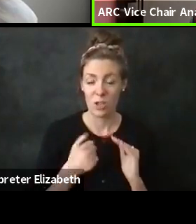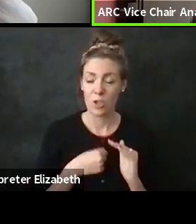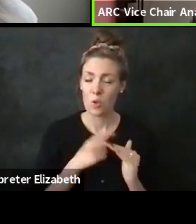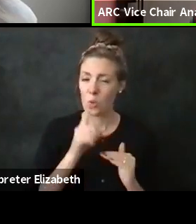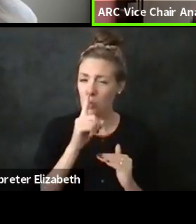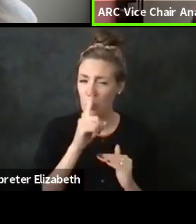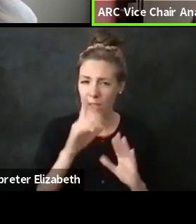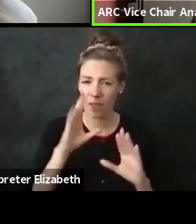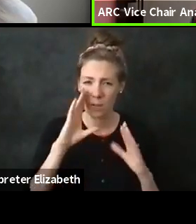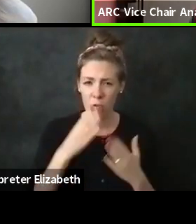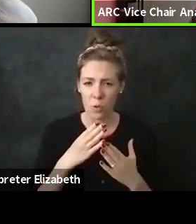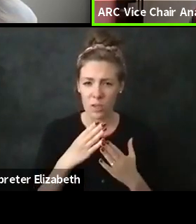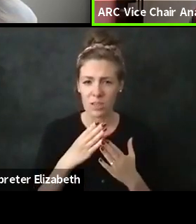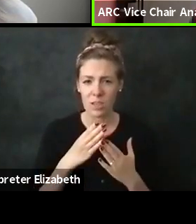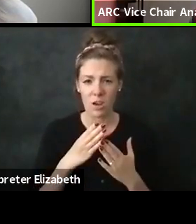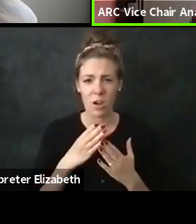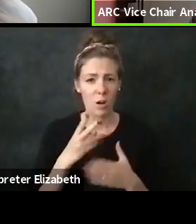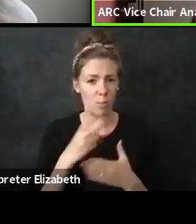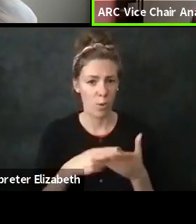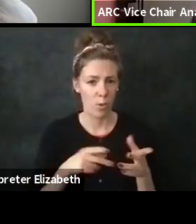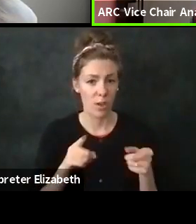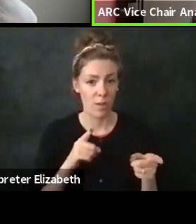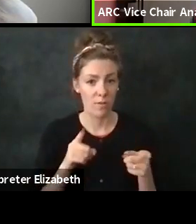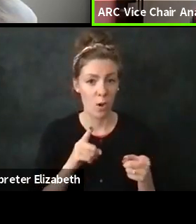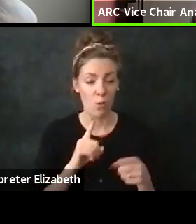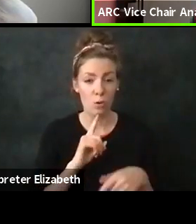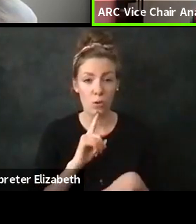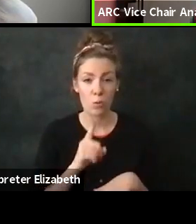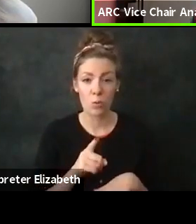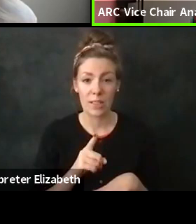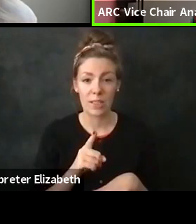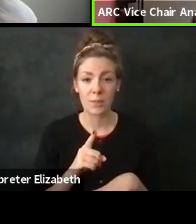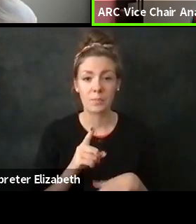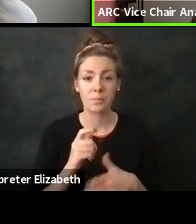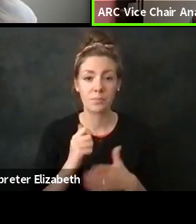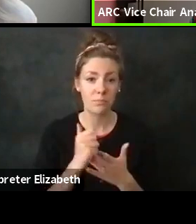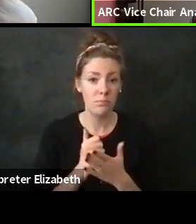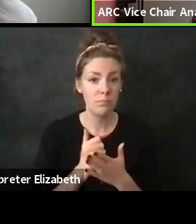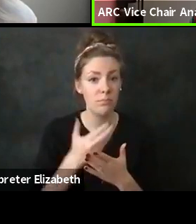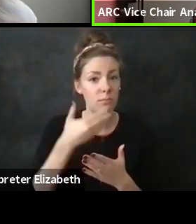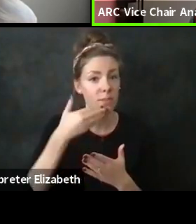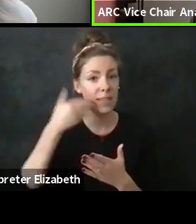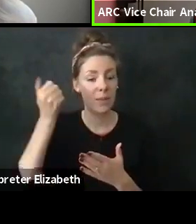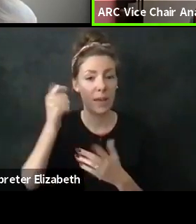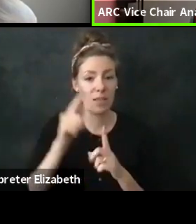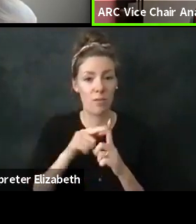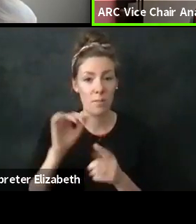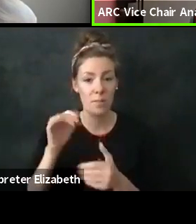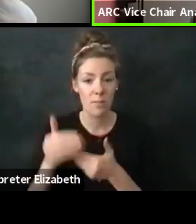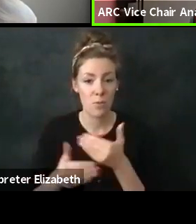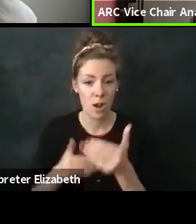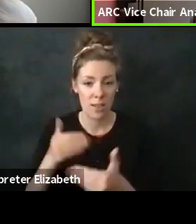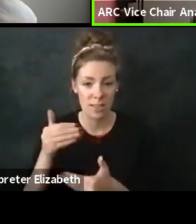working on those two aspects to really get the best out of this process.